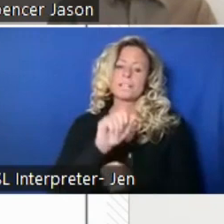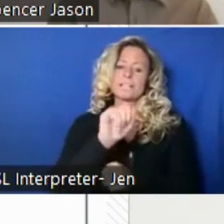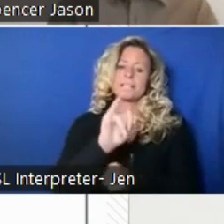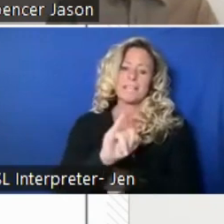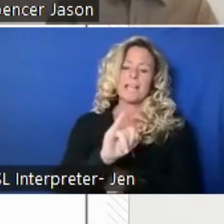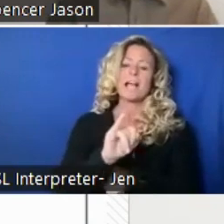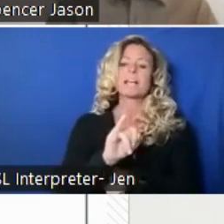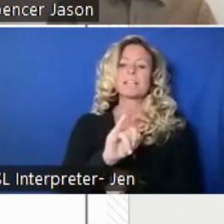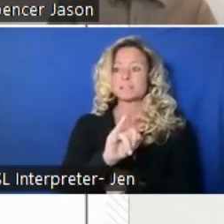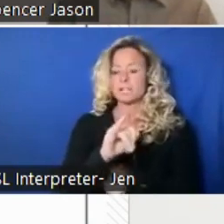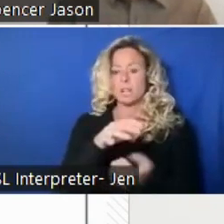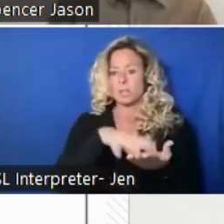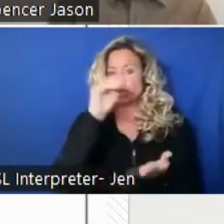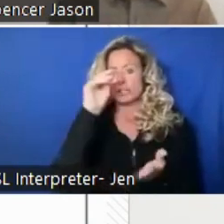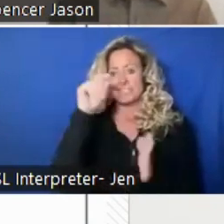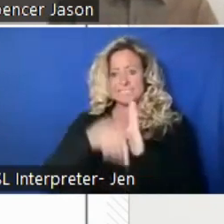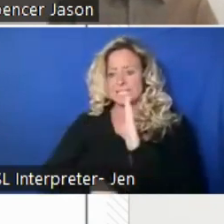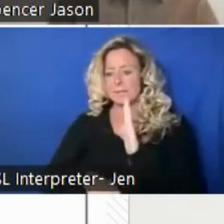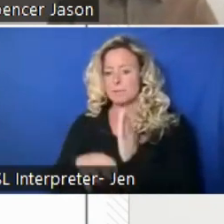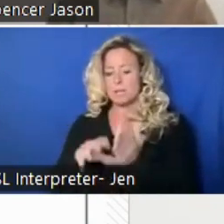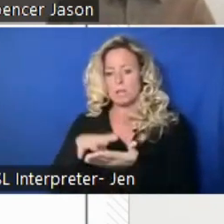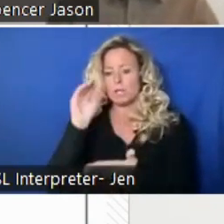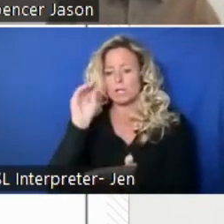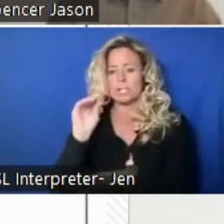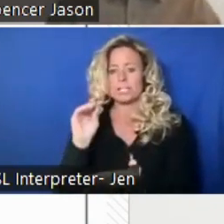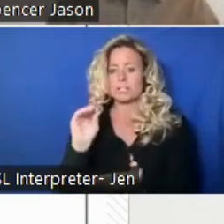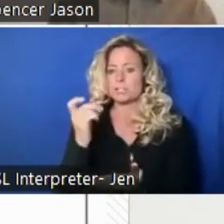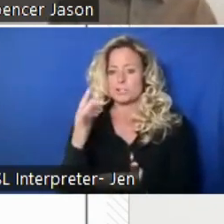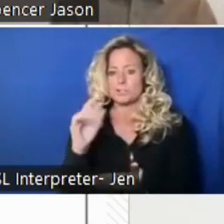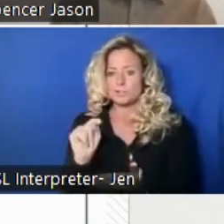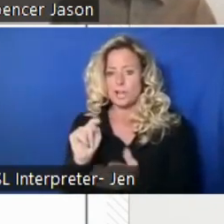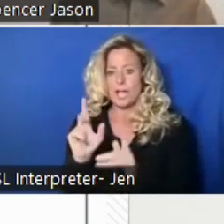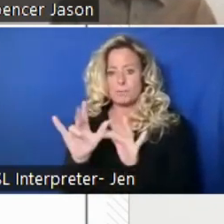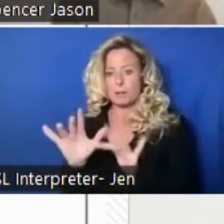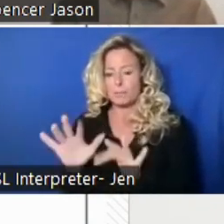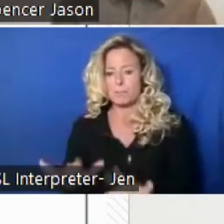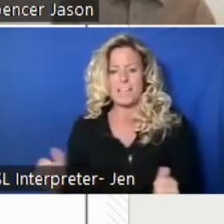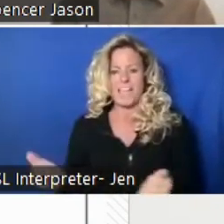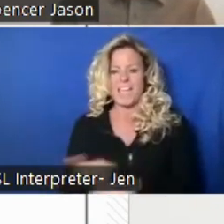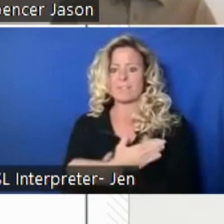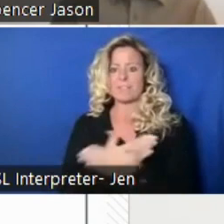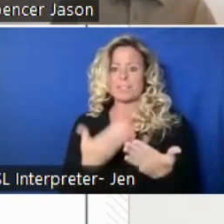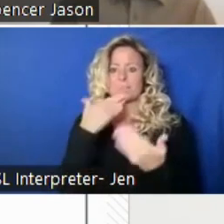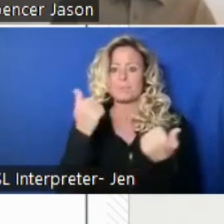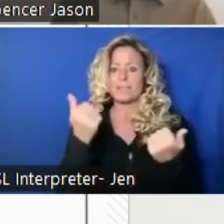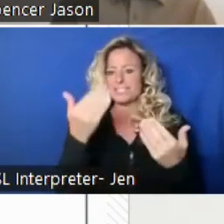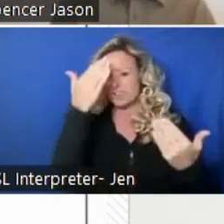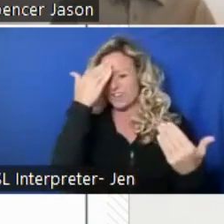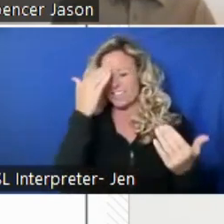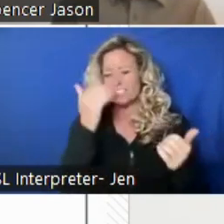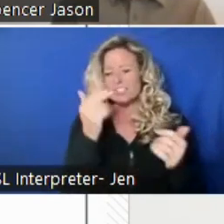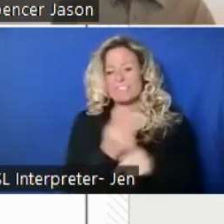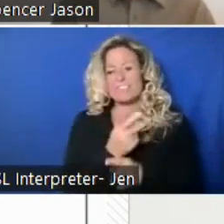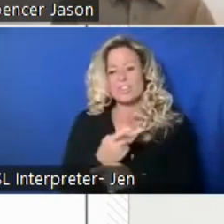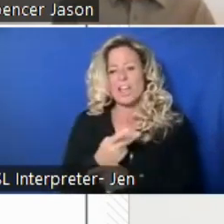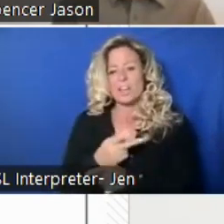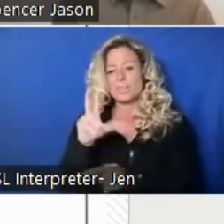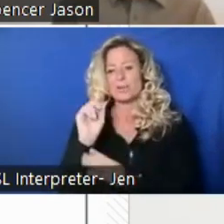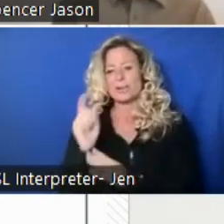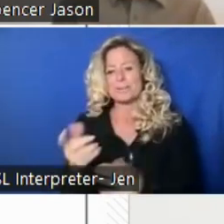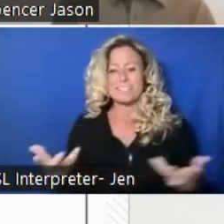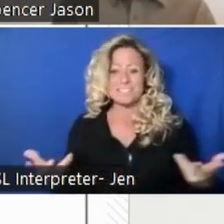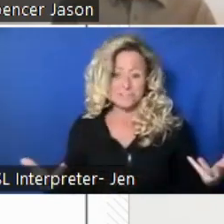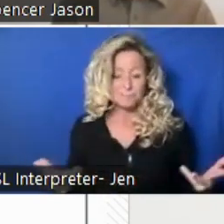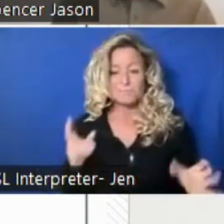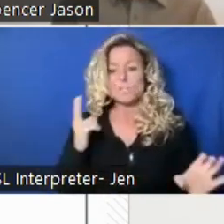deep learning, chat GPT, how all that works to the best of our knowledge to figure it out in 30 minutes. So